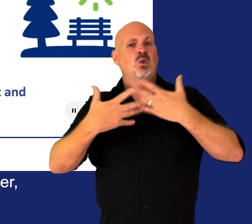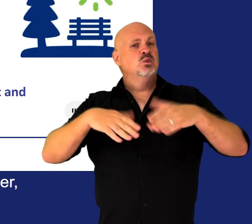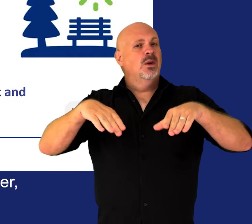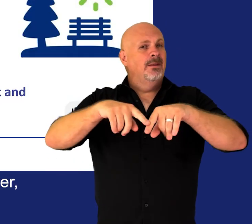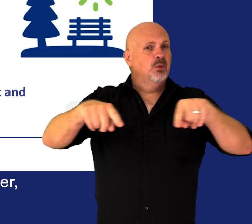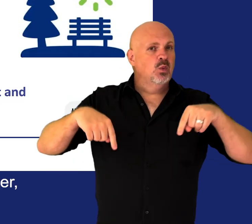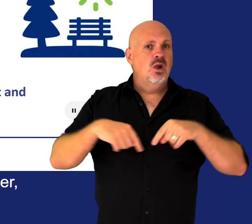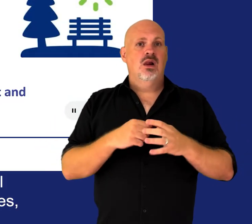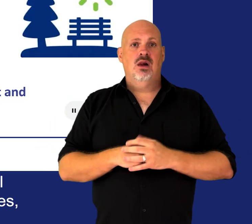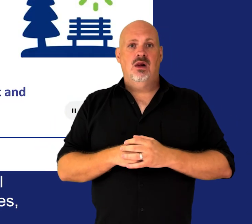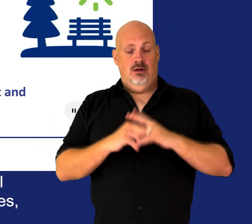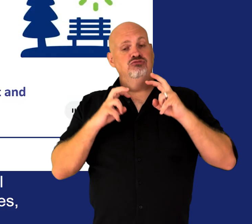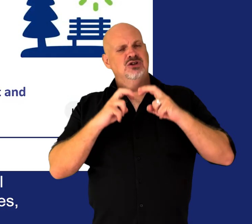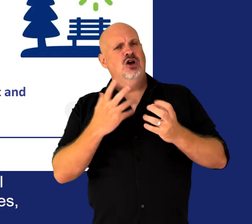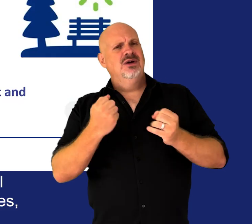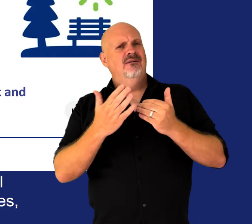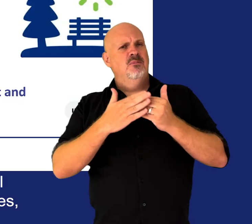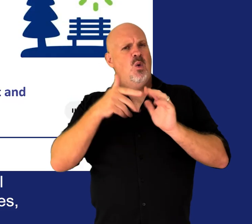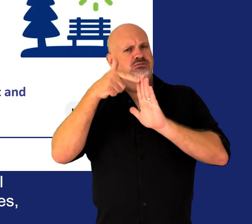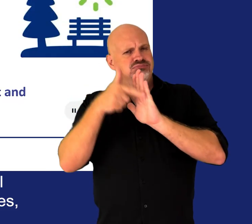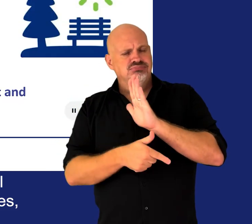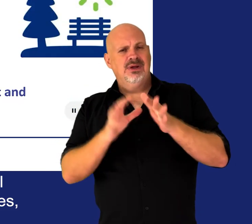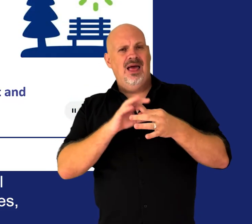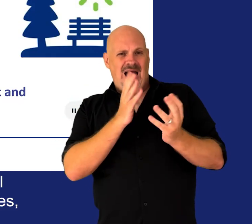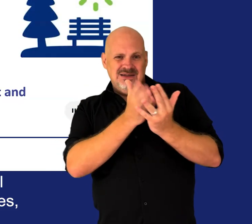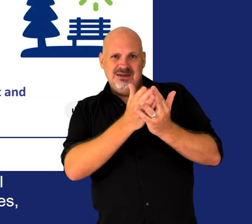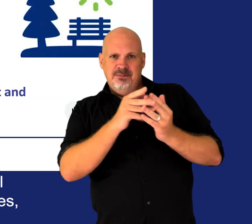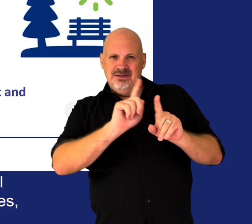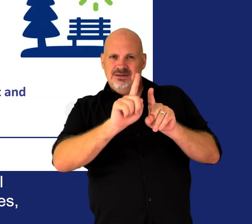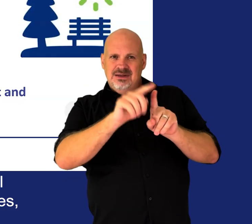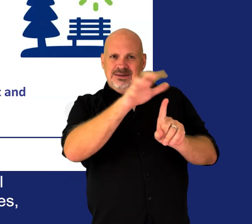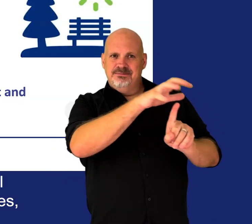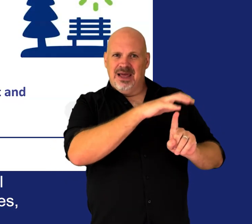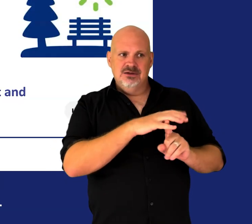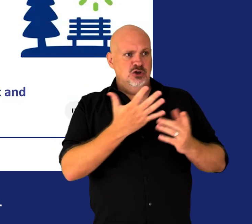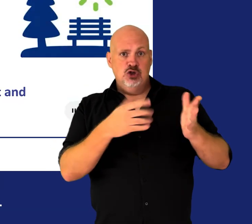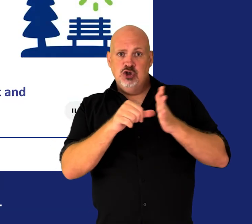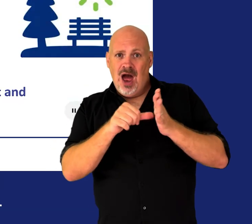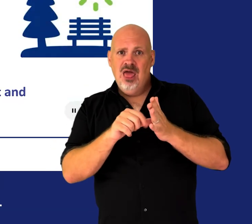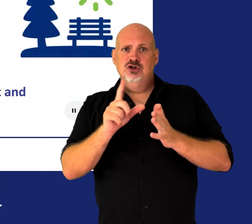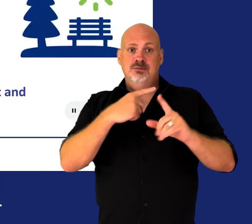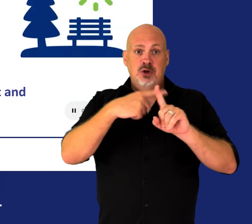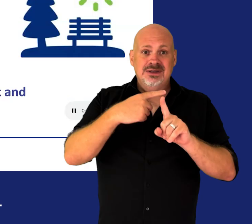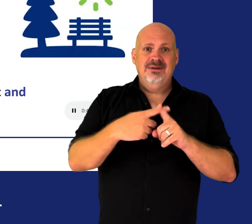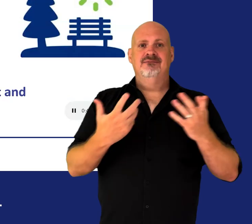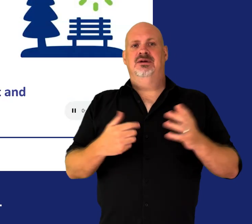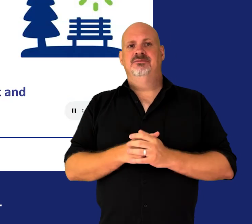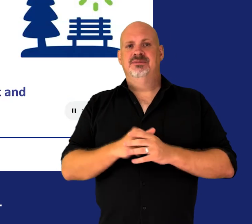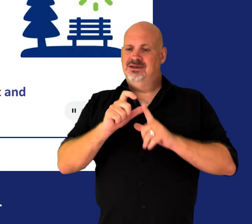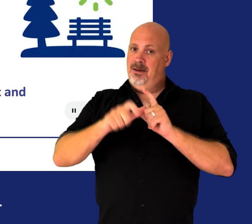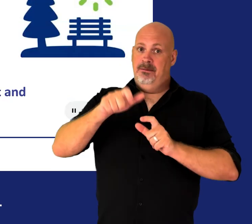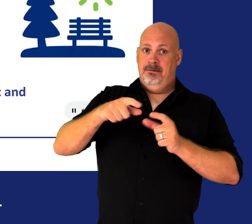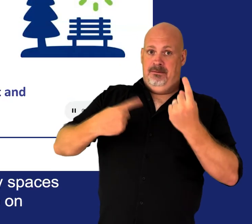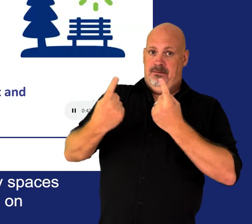swimming pool. The research goes into more detail about the accessibility of these spaces, including challenges and